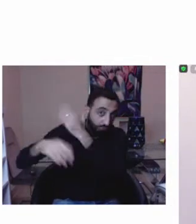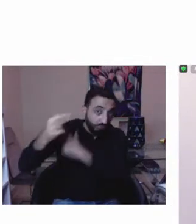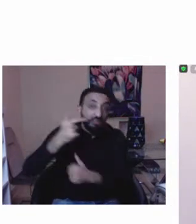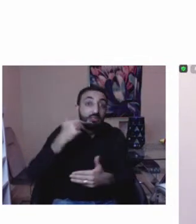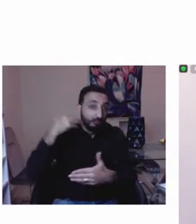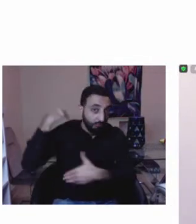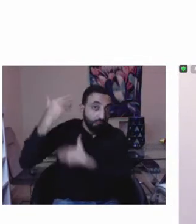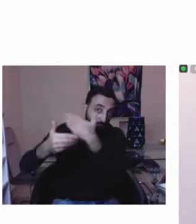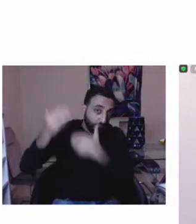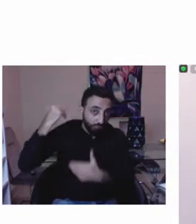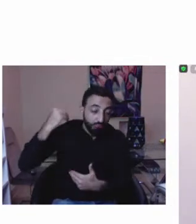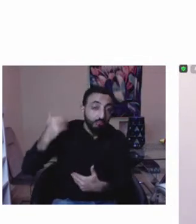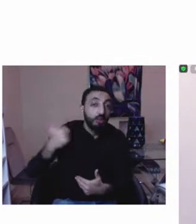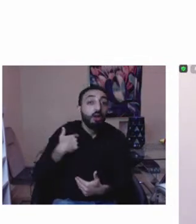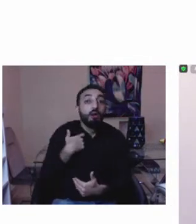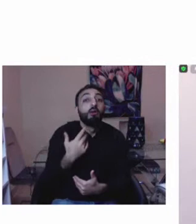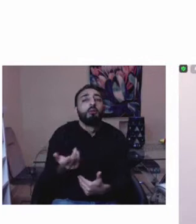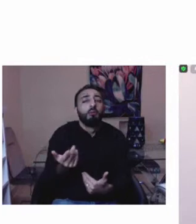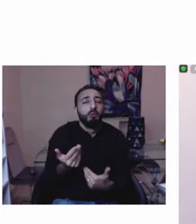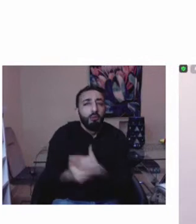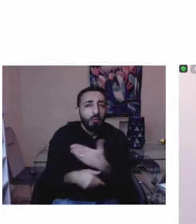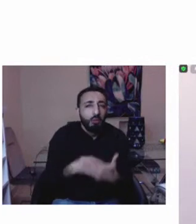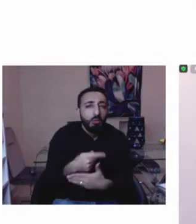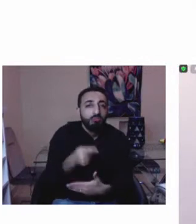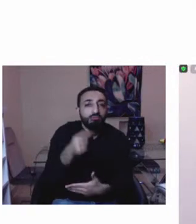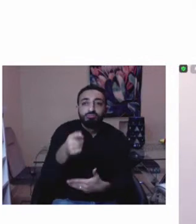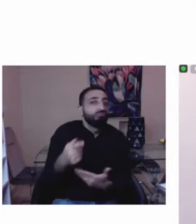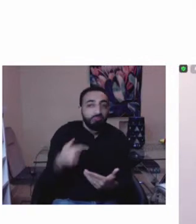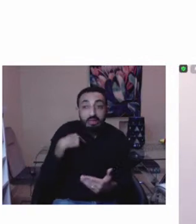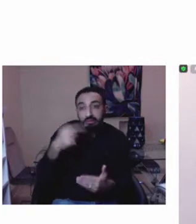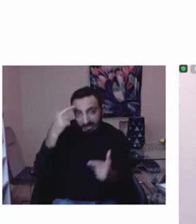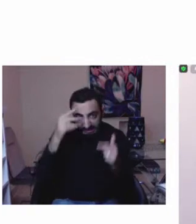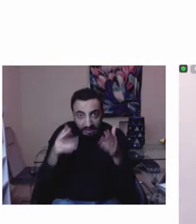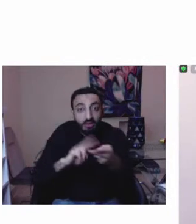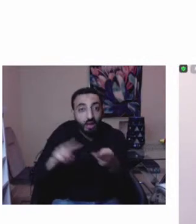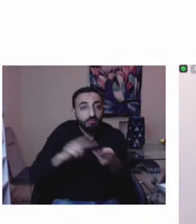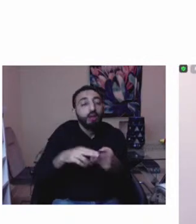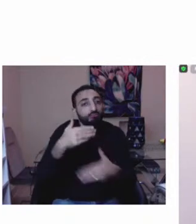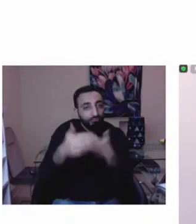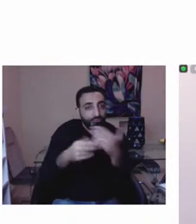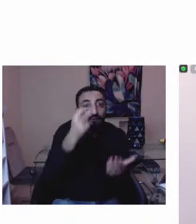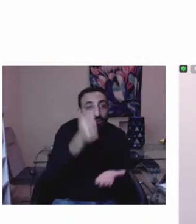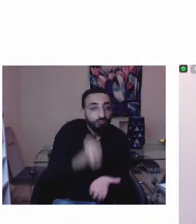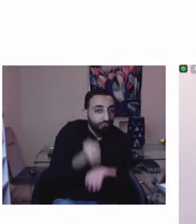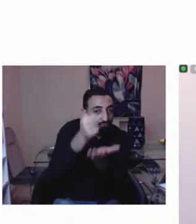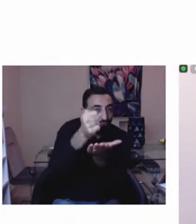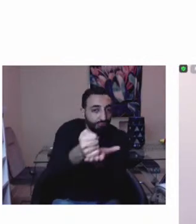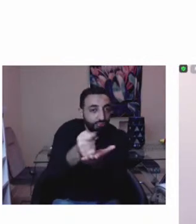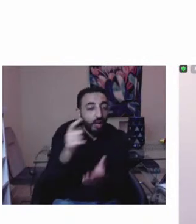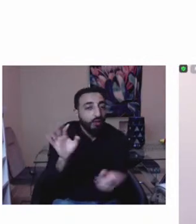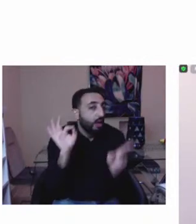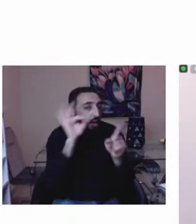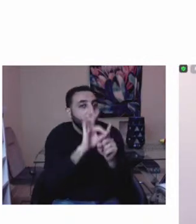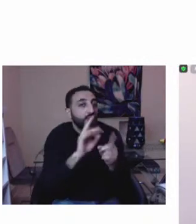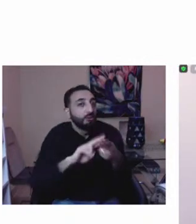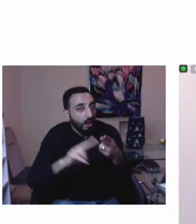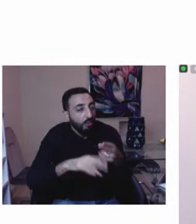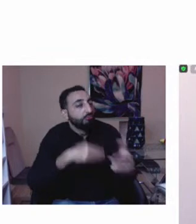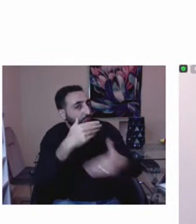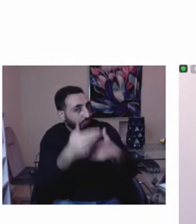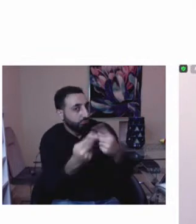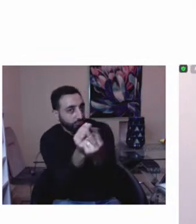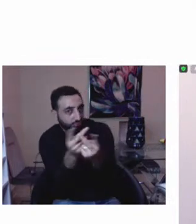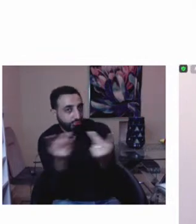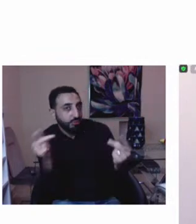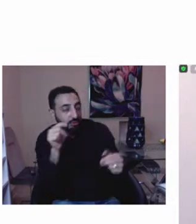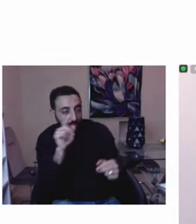need to sustain their work for at least 3 years with a budget of $13,500. And